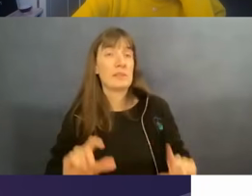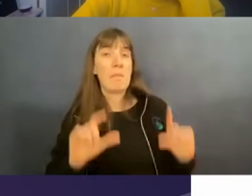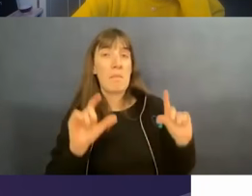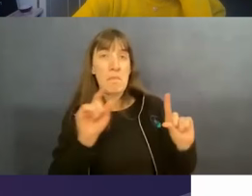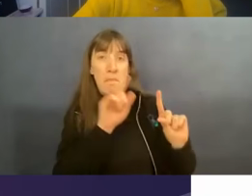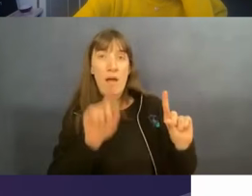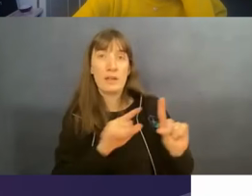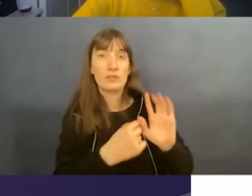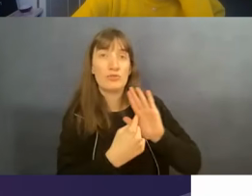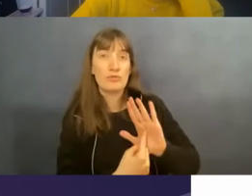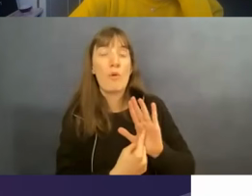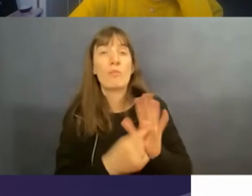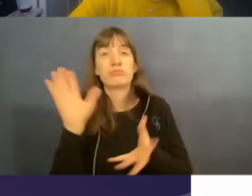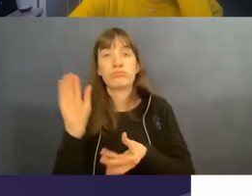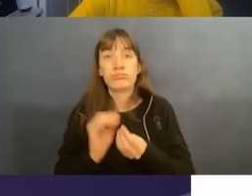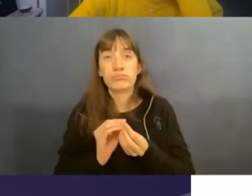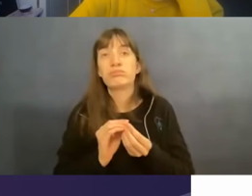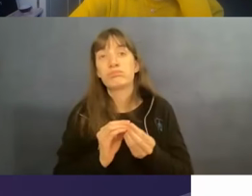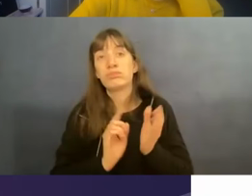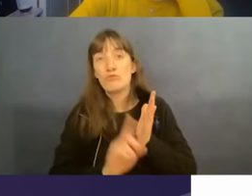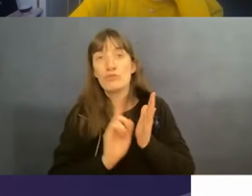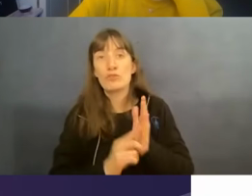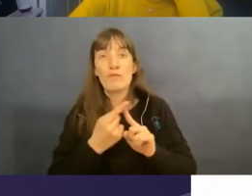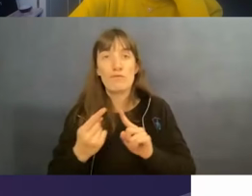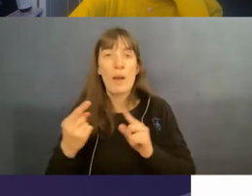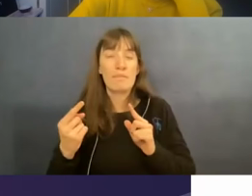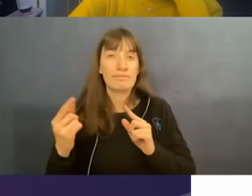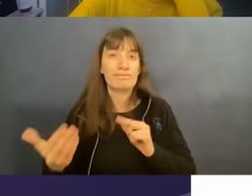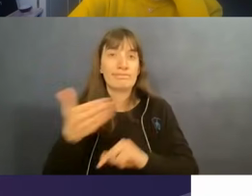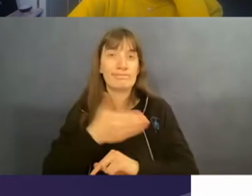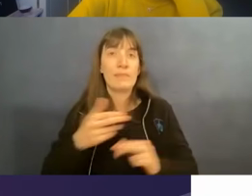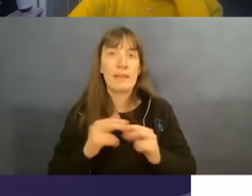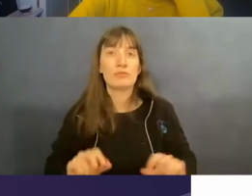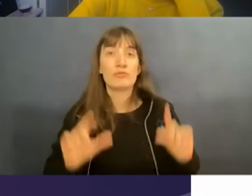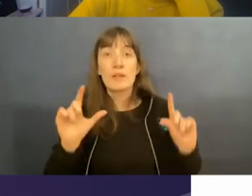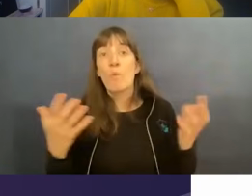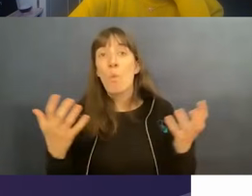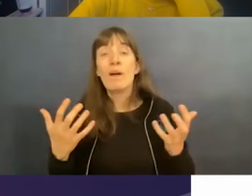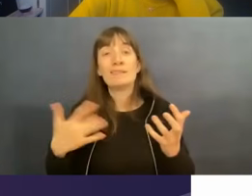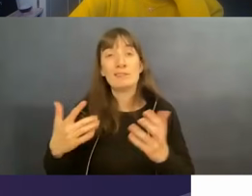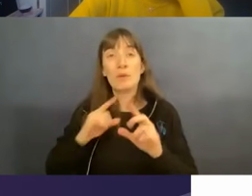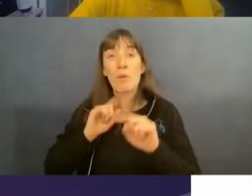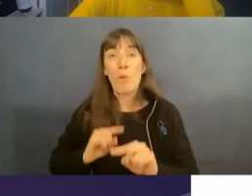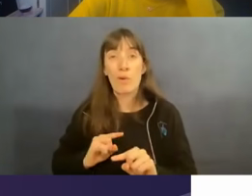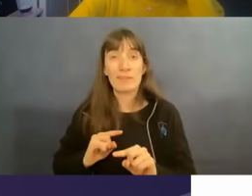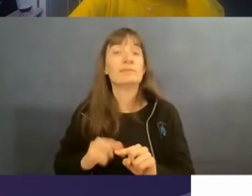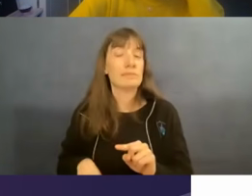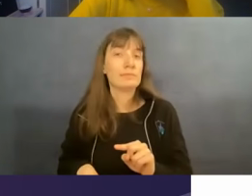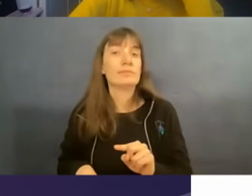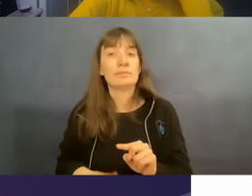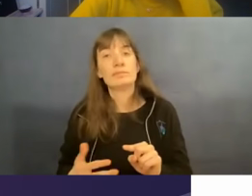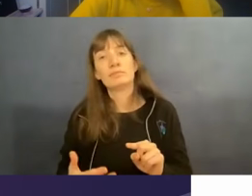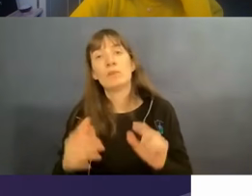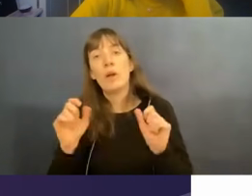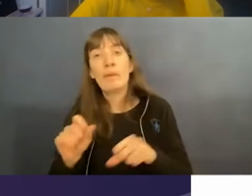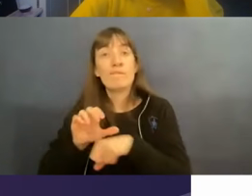lot of those statistics from the previous screen in terms of what is being reported. A lot of times it is either they're being coerced